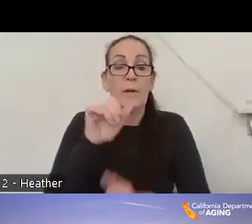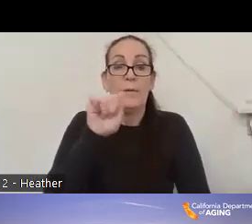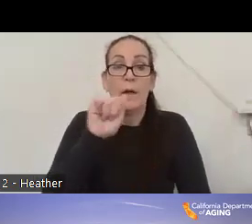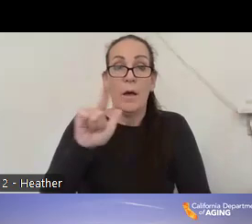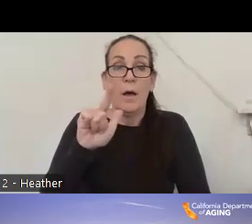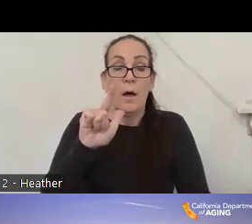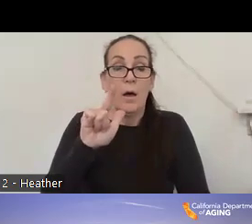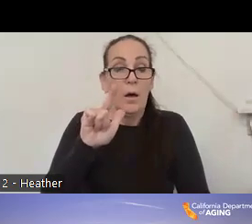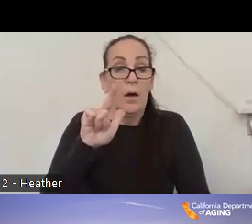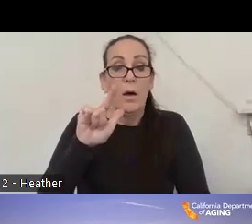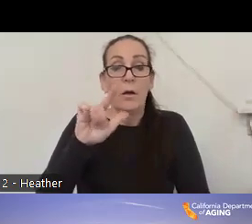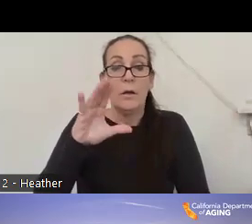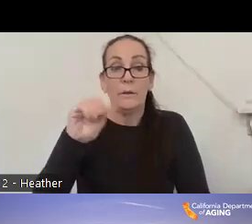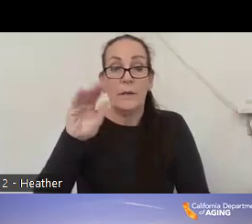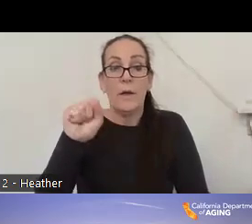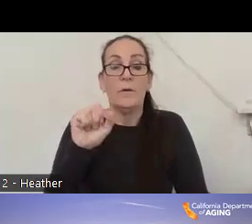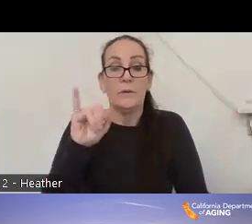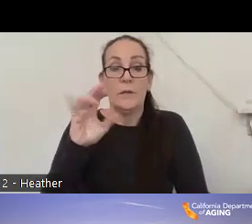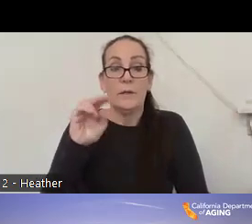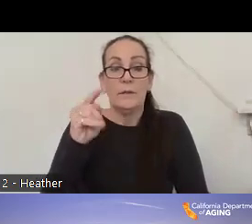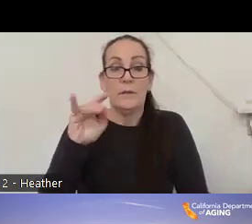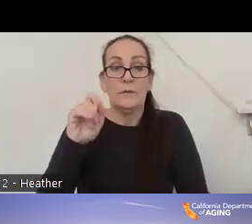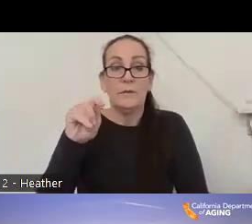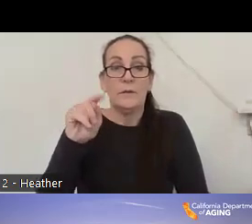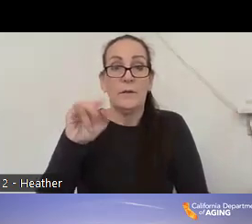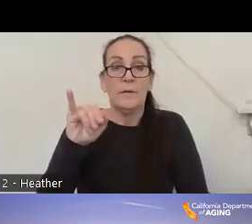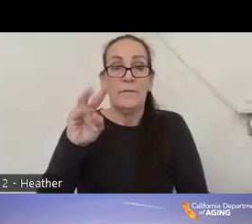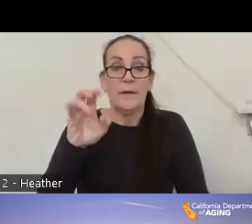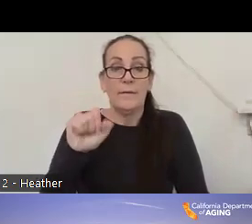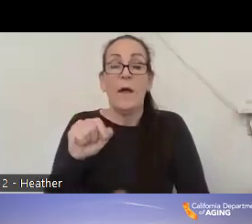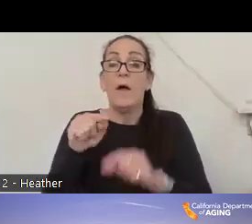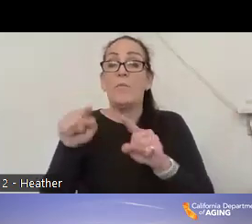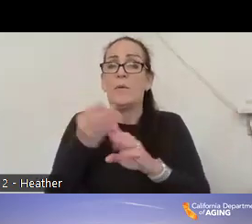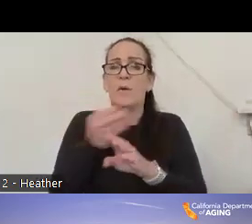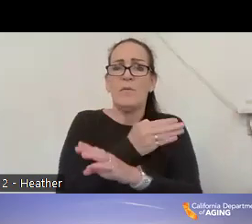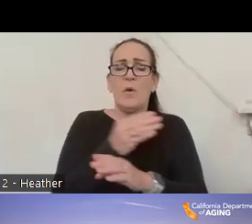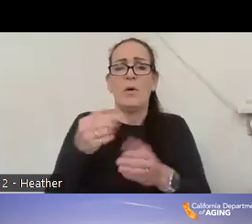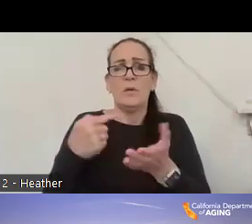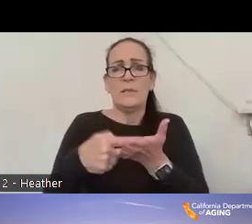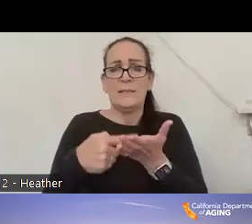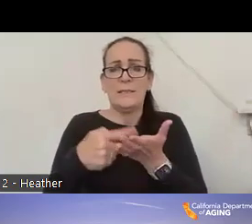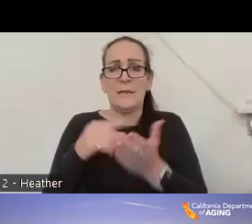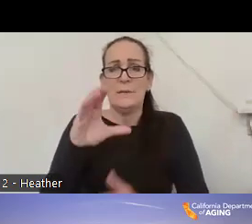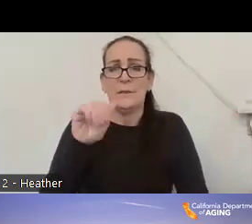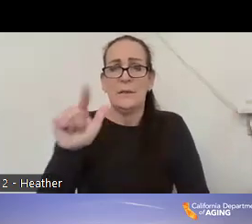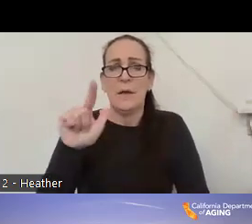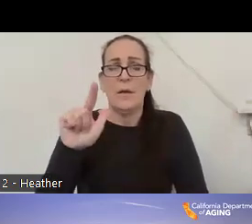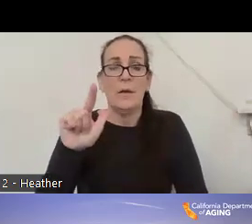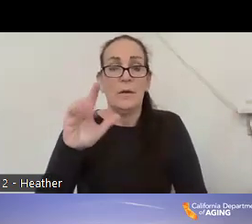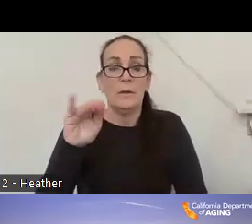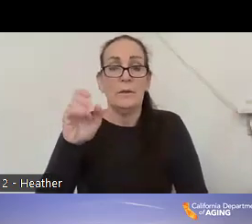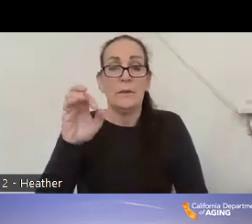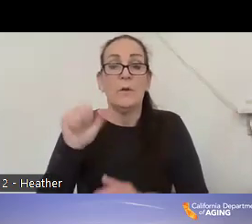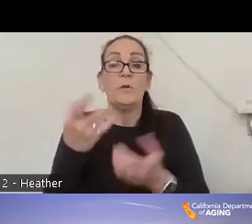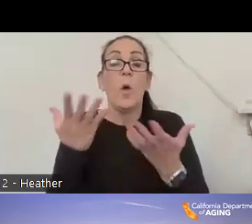believe that, oh yeah, before I talk about CalCares though, I did just want to highlight some of the big team